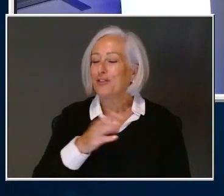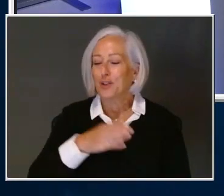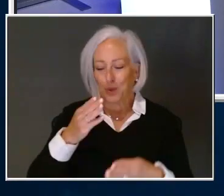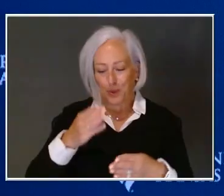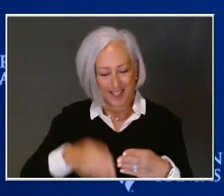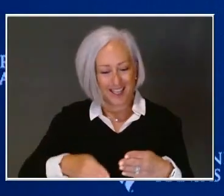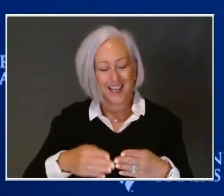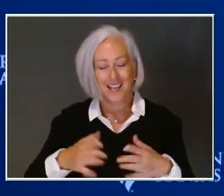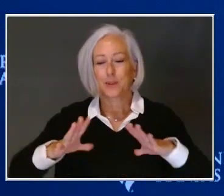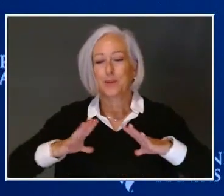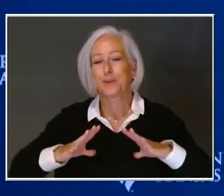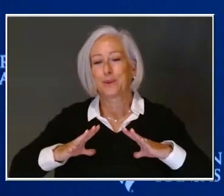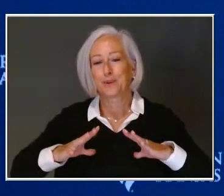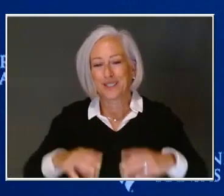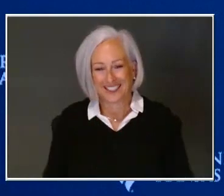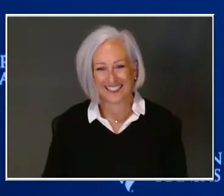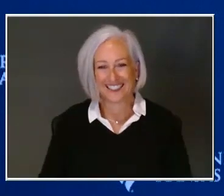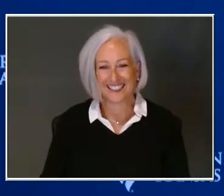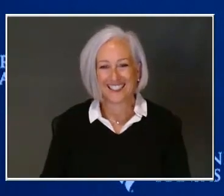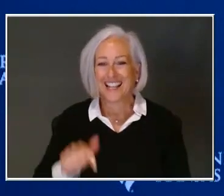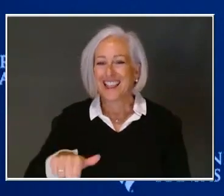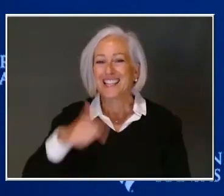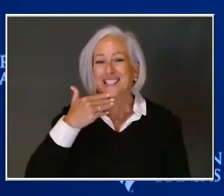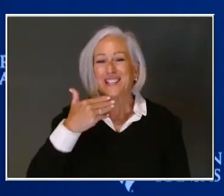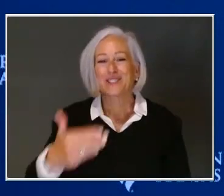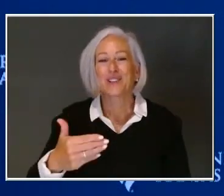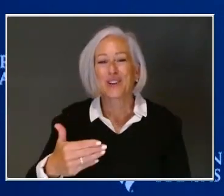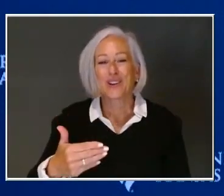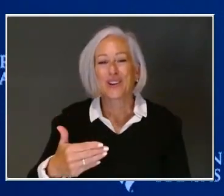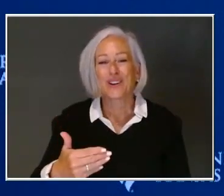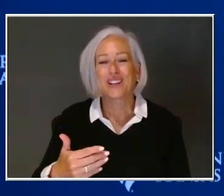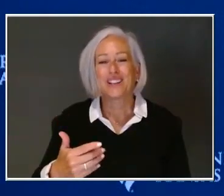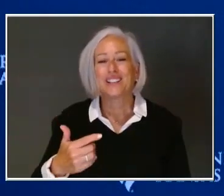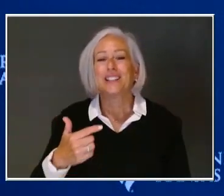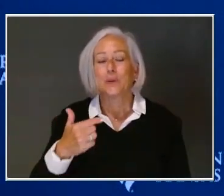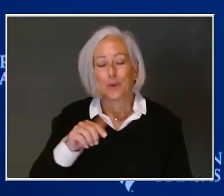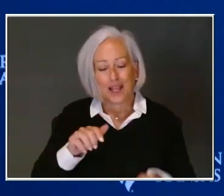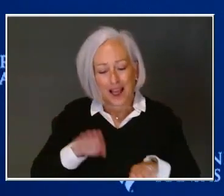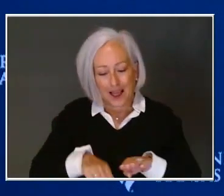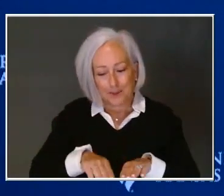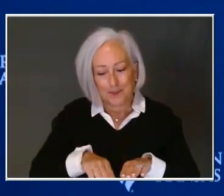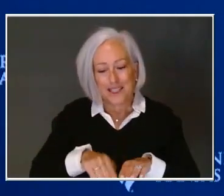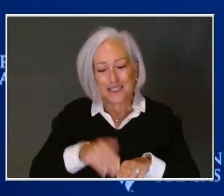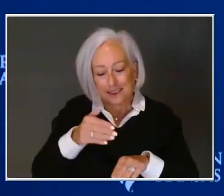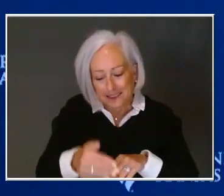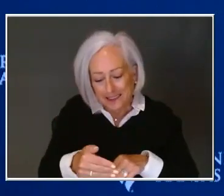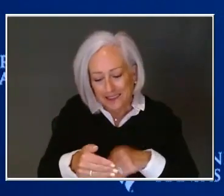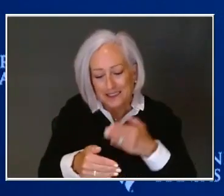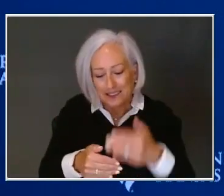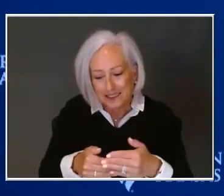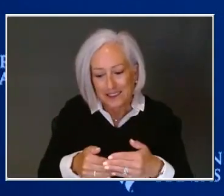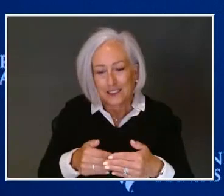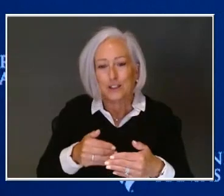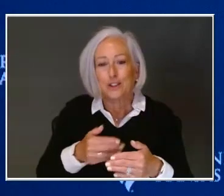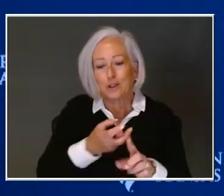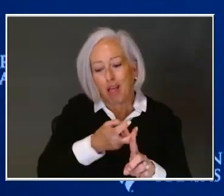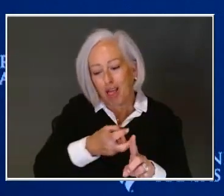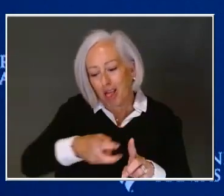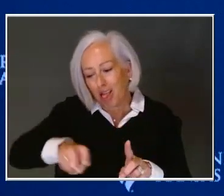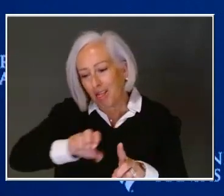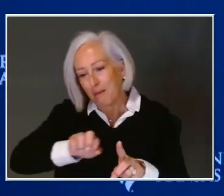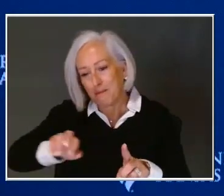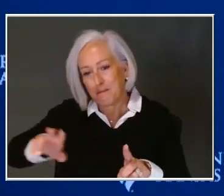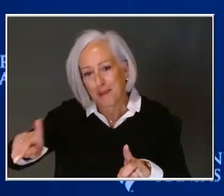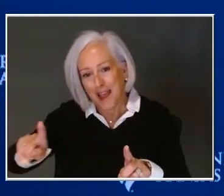good. this is good. You know, we continue to take those little steps towards those pre-pandemic times, which is good for everybody